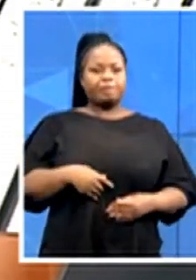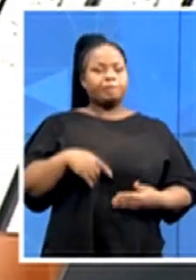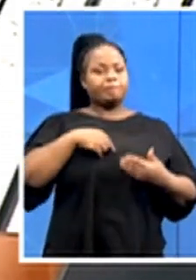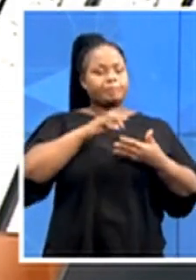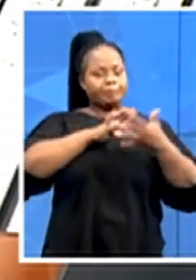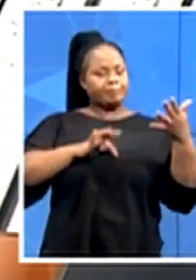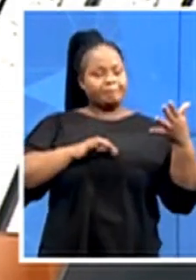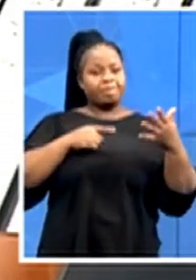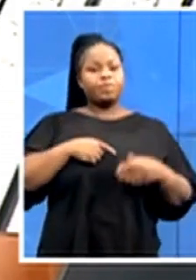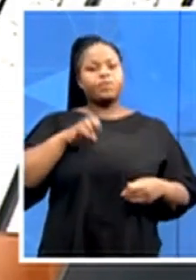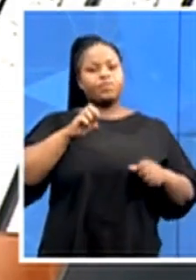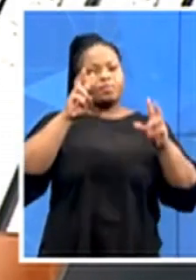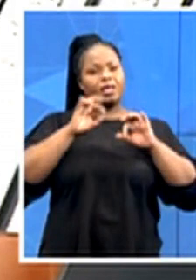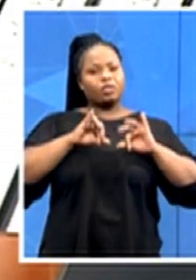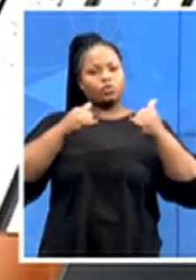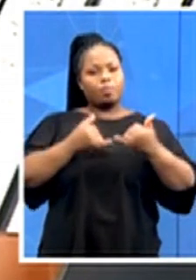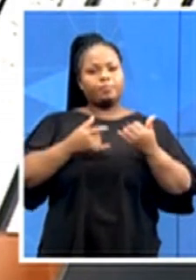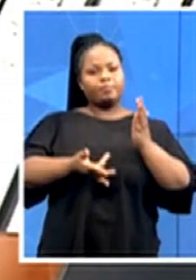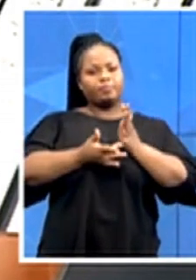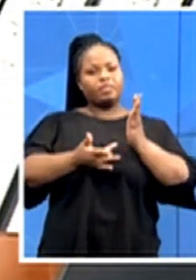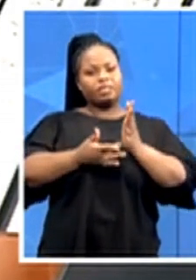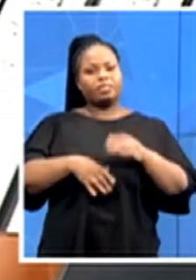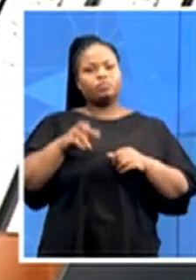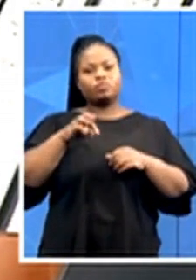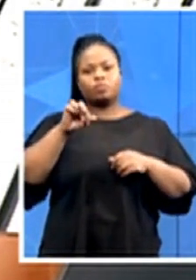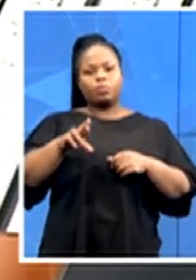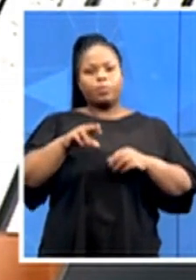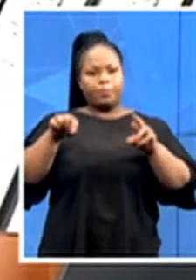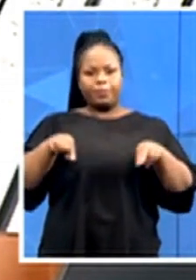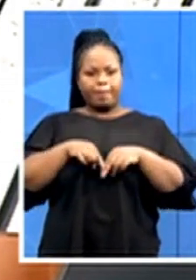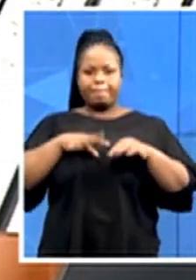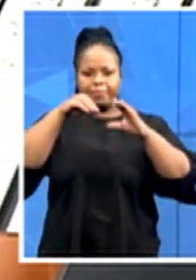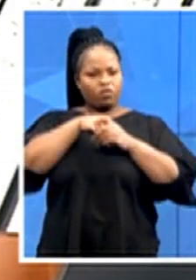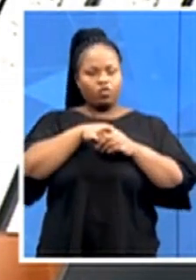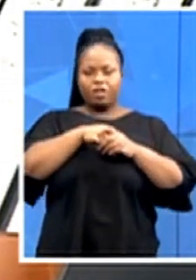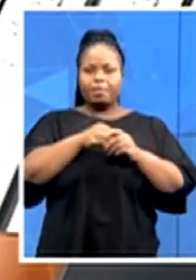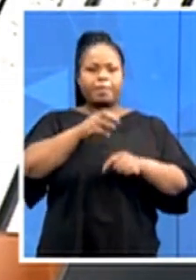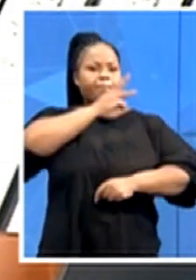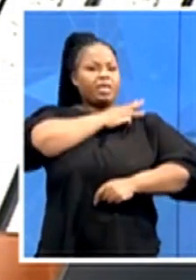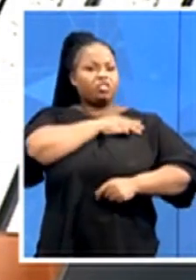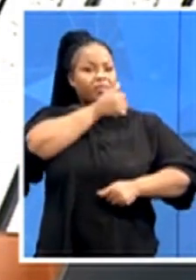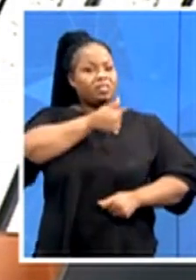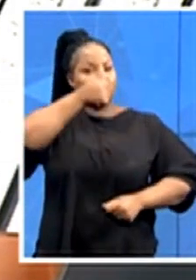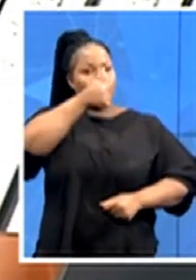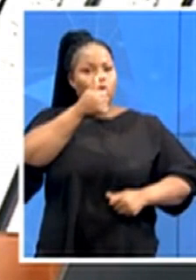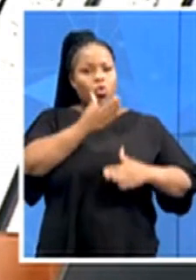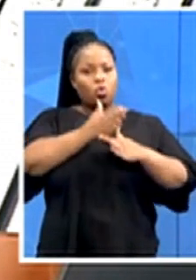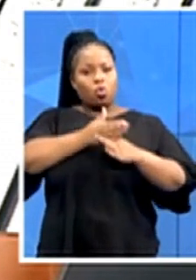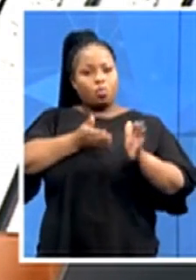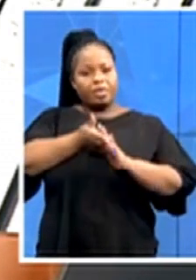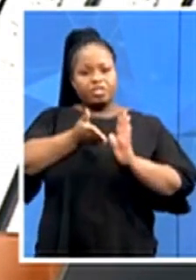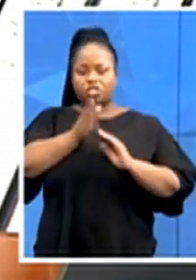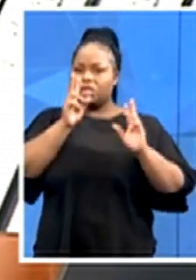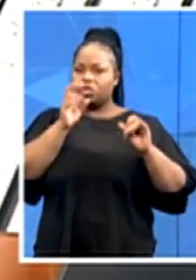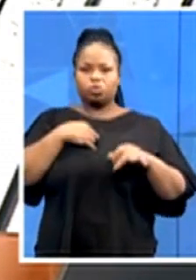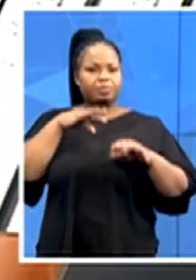technical war room was not involved in Eskom management or operational issues. I had no interest